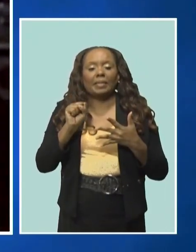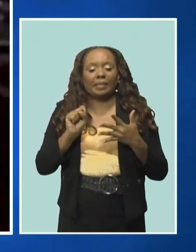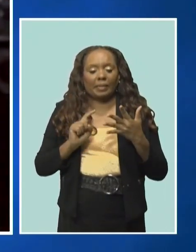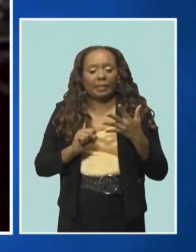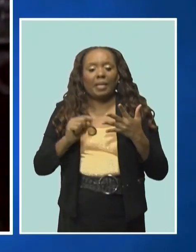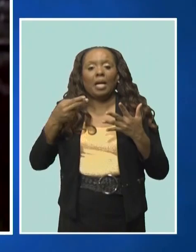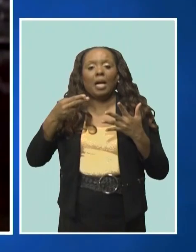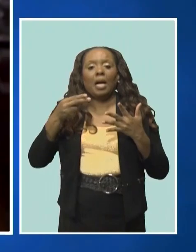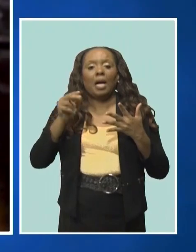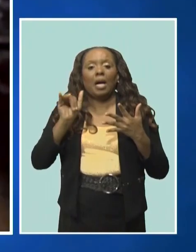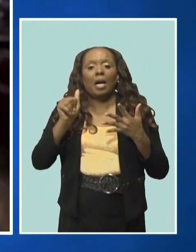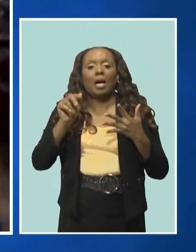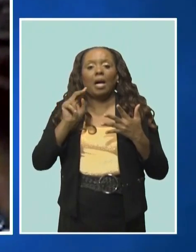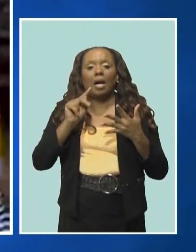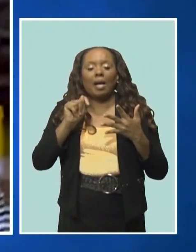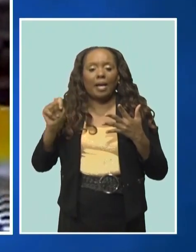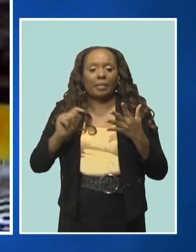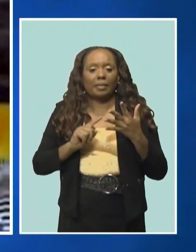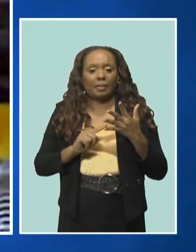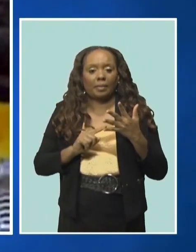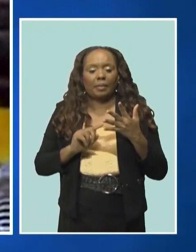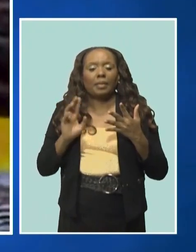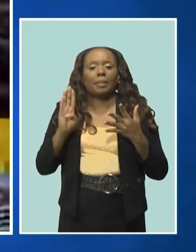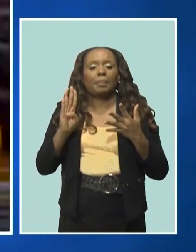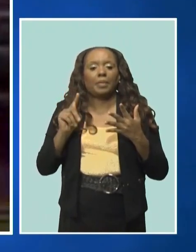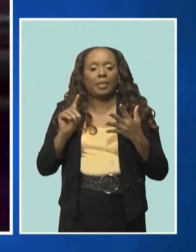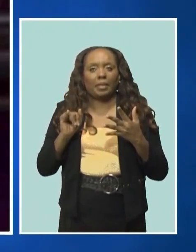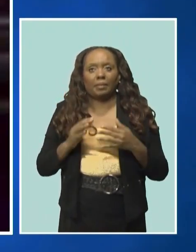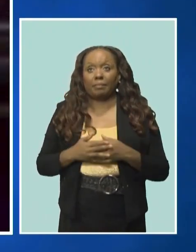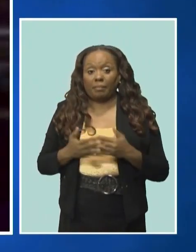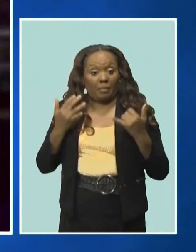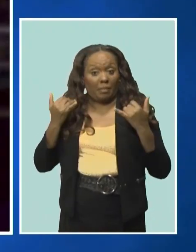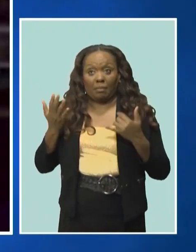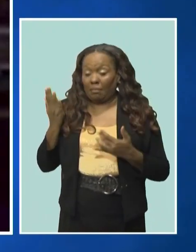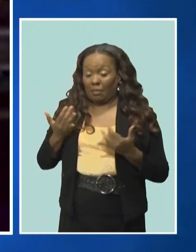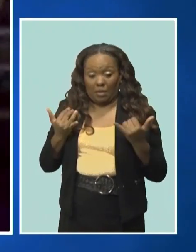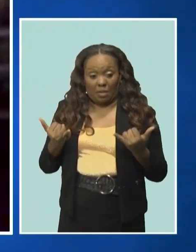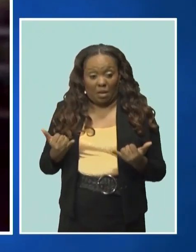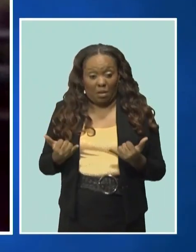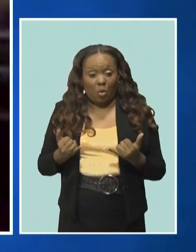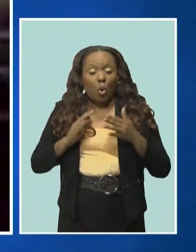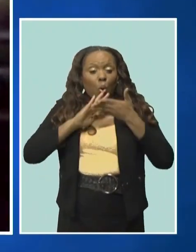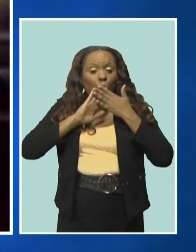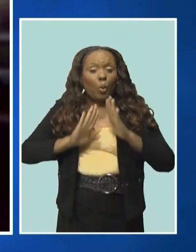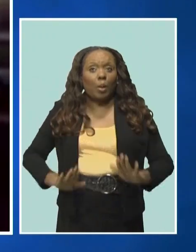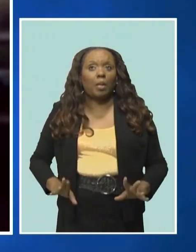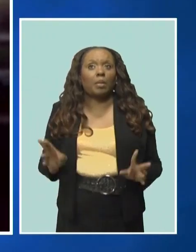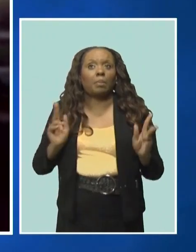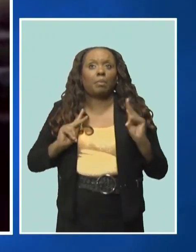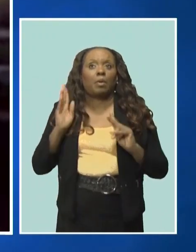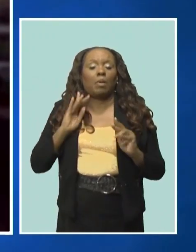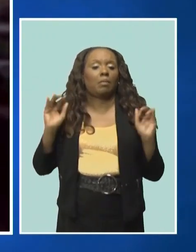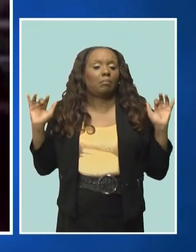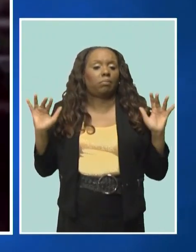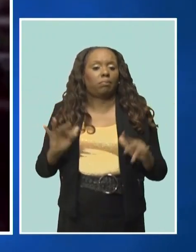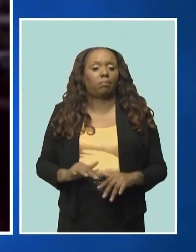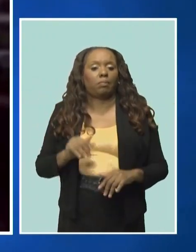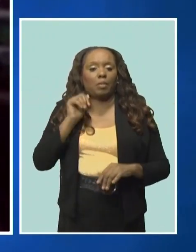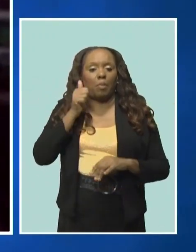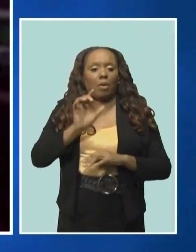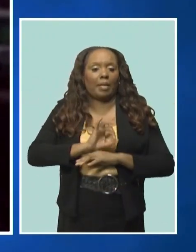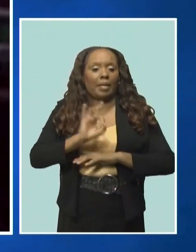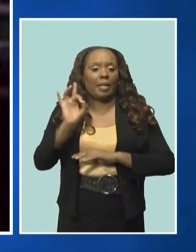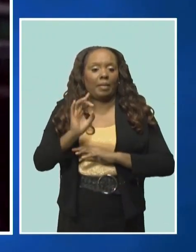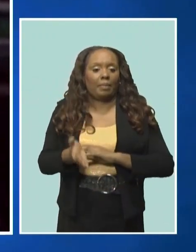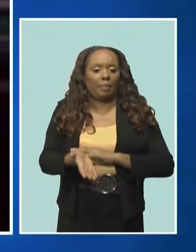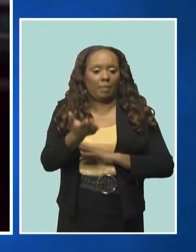So, as you can imagine, it's very quiet now here at Kensington Oval. We can expect spectators to flow into the venue from about 8 a.m. when the doors